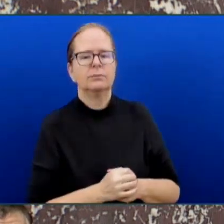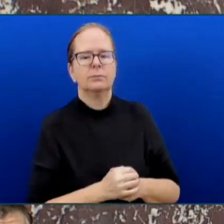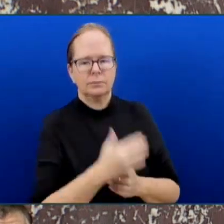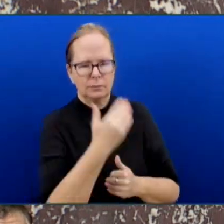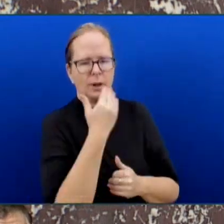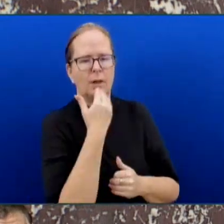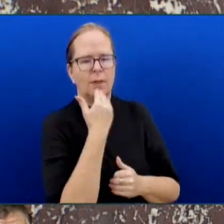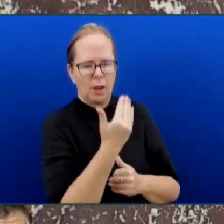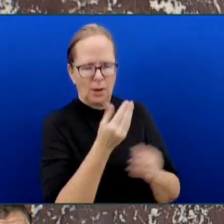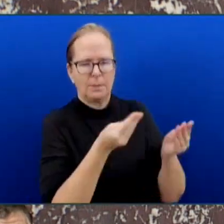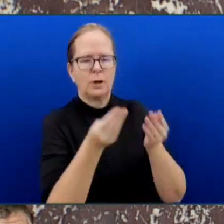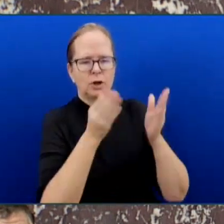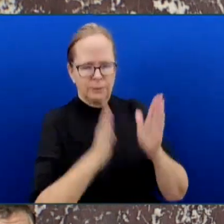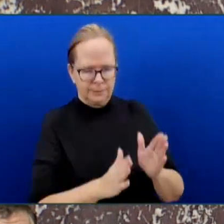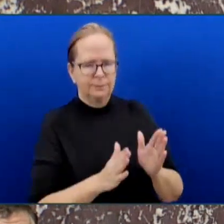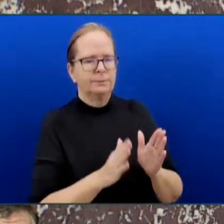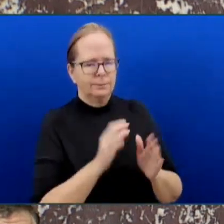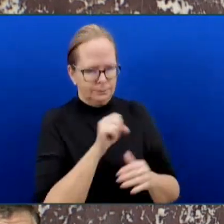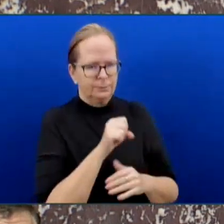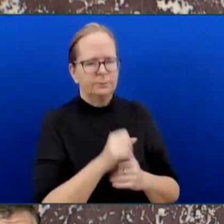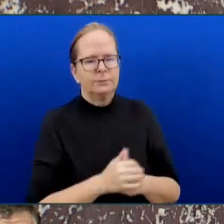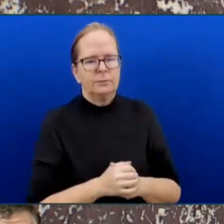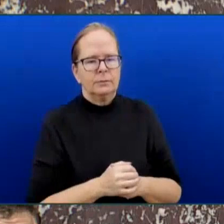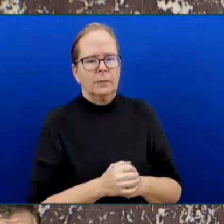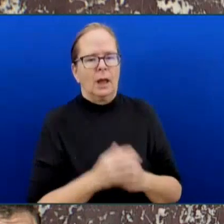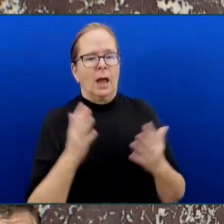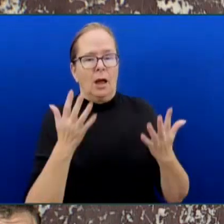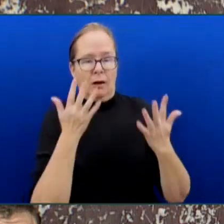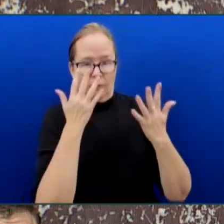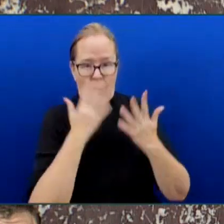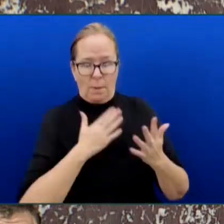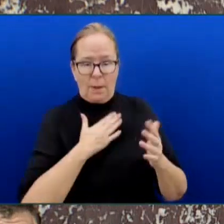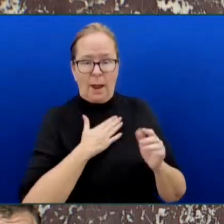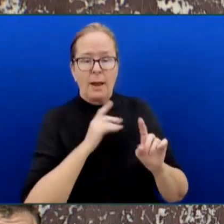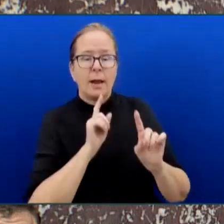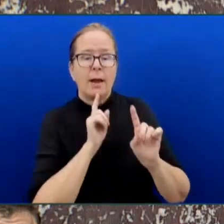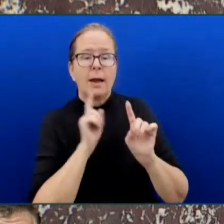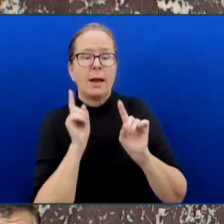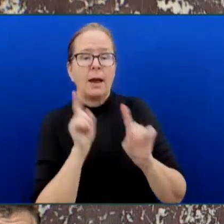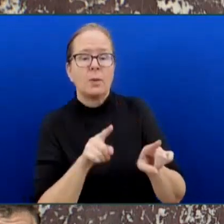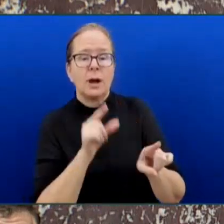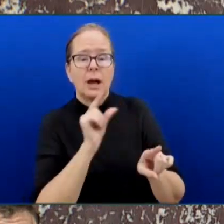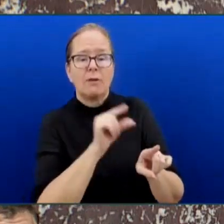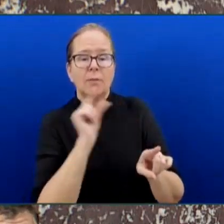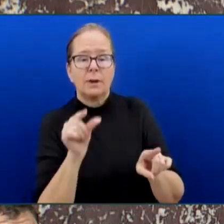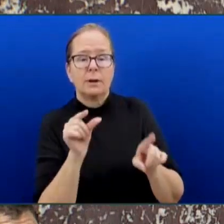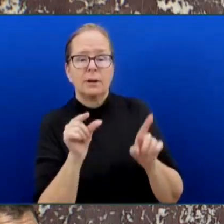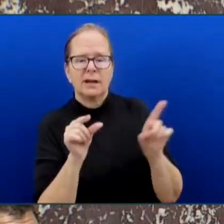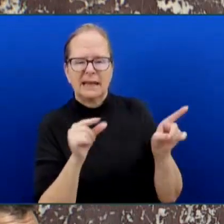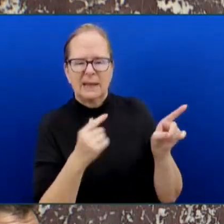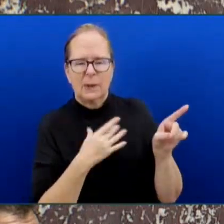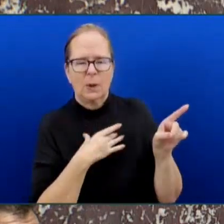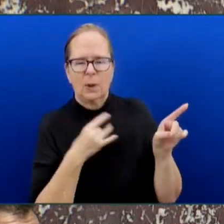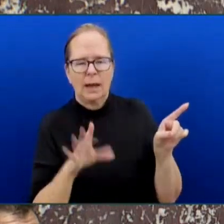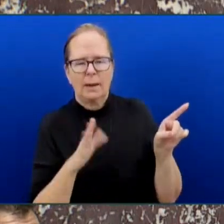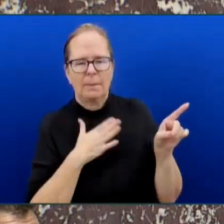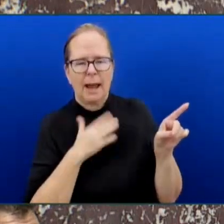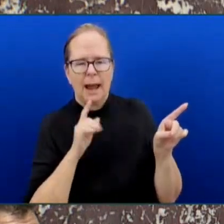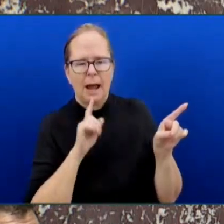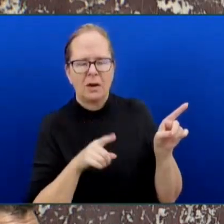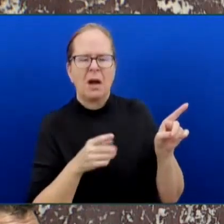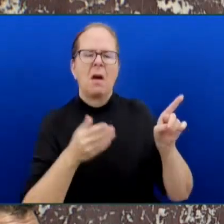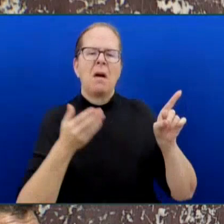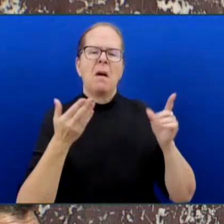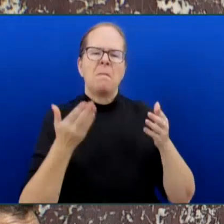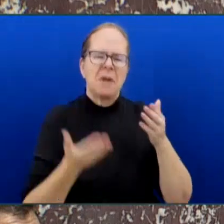the government might not like the answer. Well, they probably do like the answer that will be coming. So on November 6th, the Public Accounts Committee received the